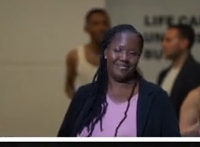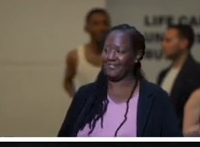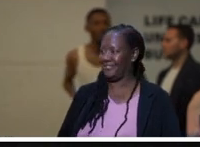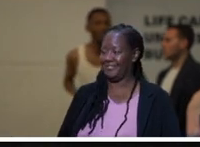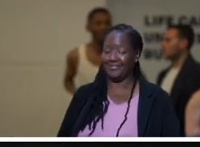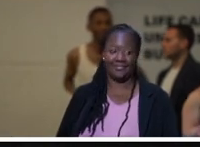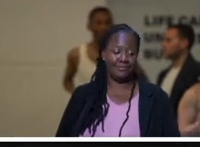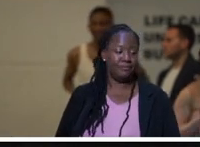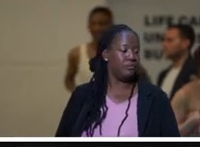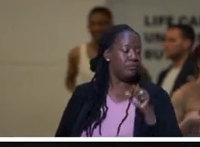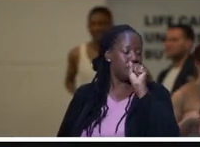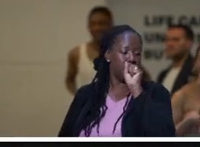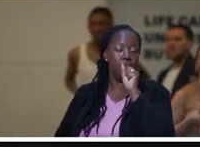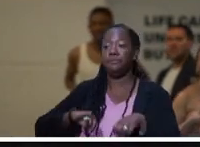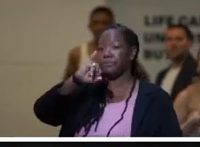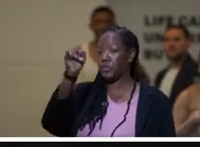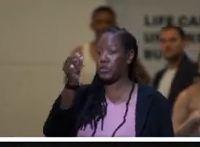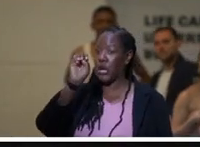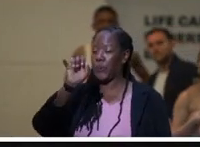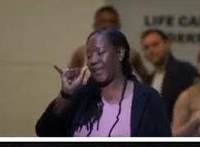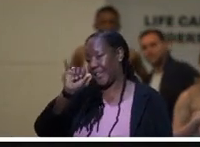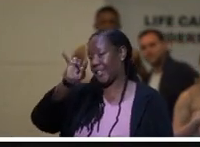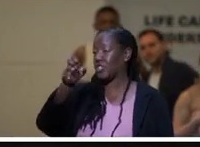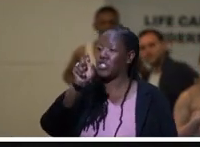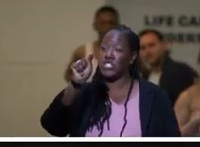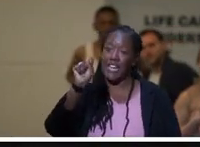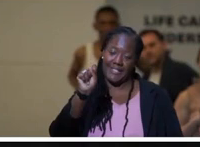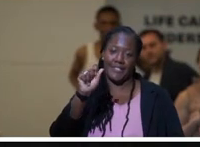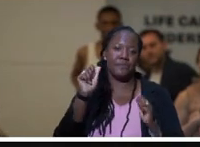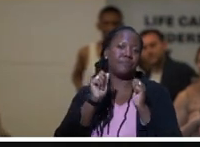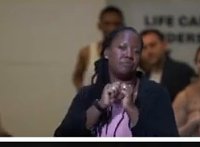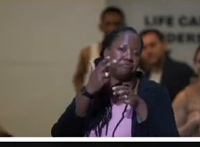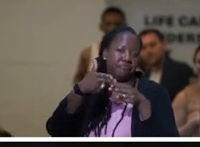19. Joey Jet with Jet Brand.